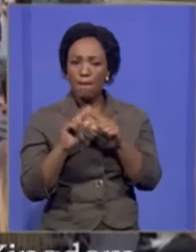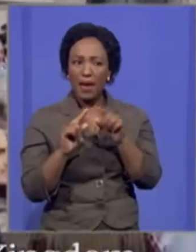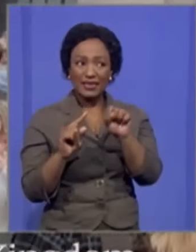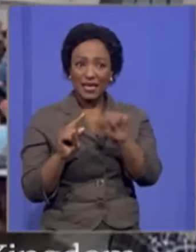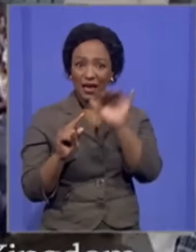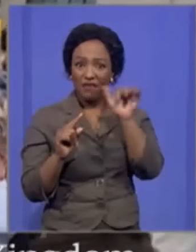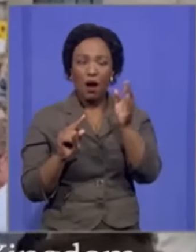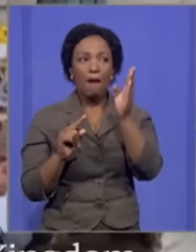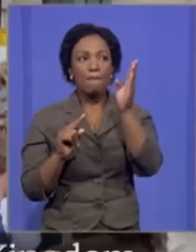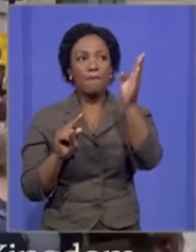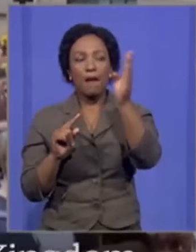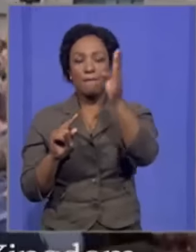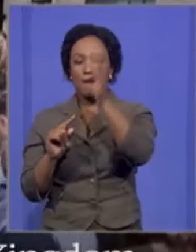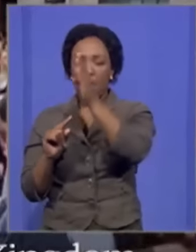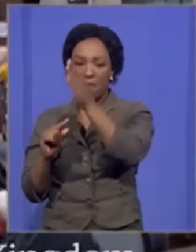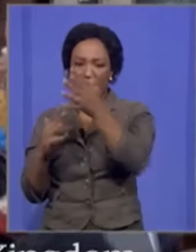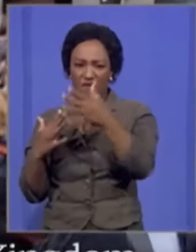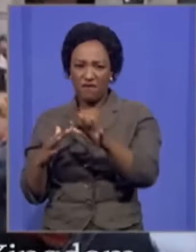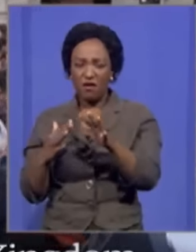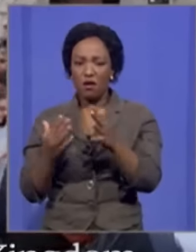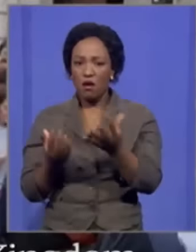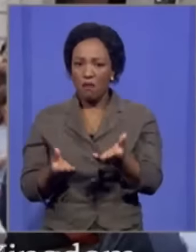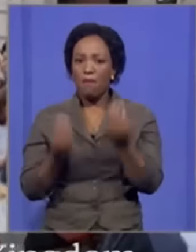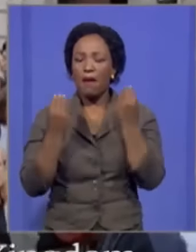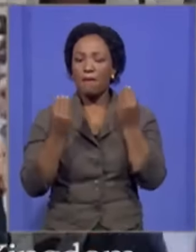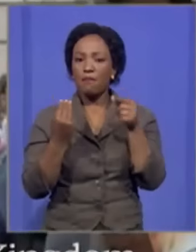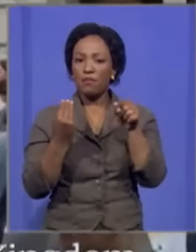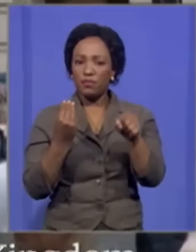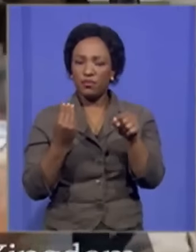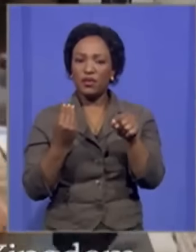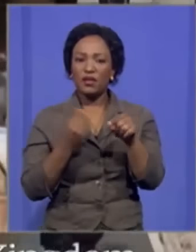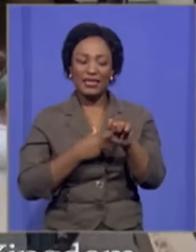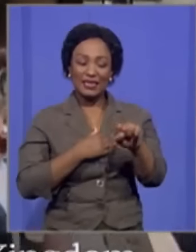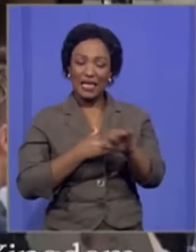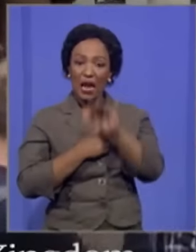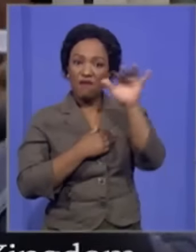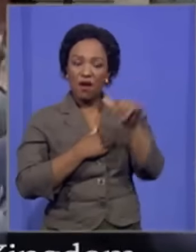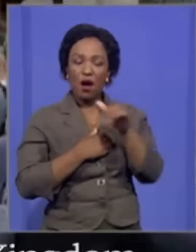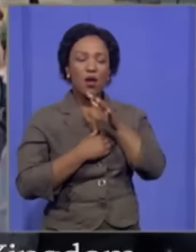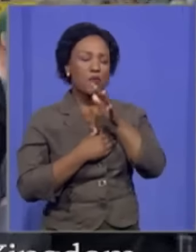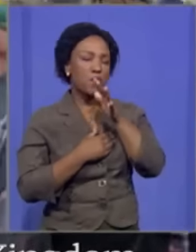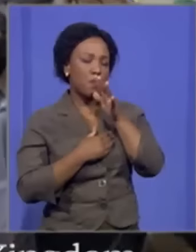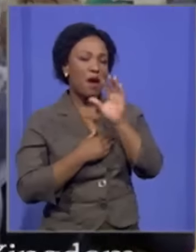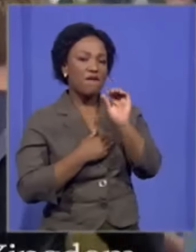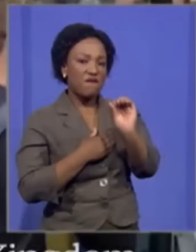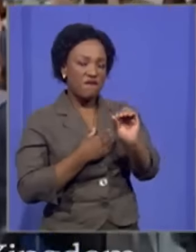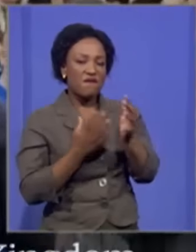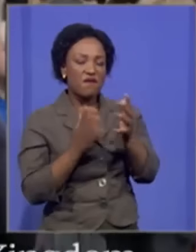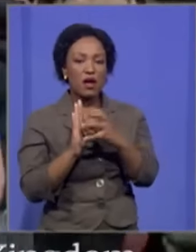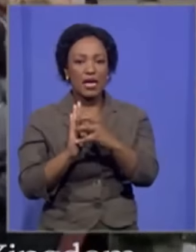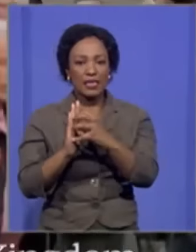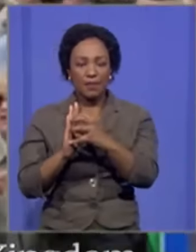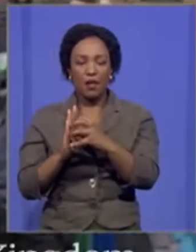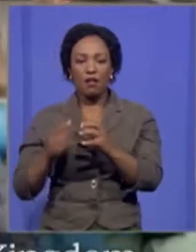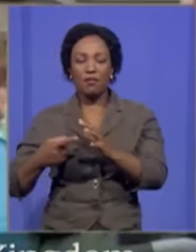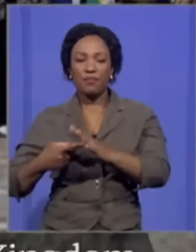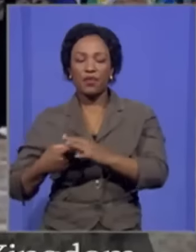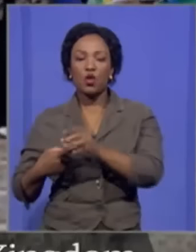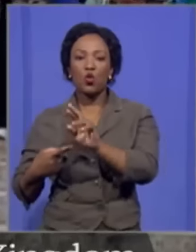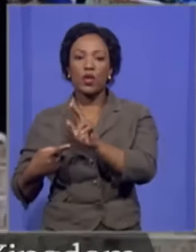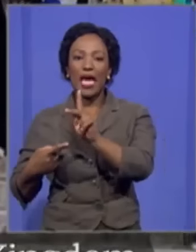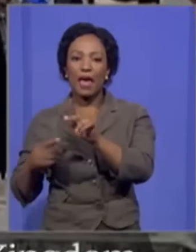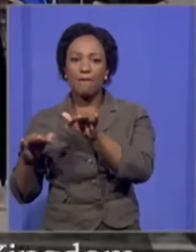nngwe le e nngwe. Boholo ba bona ba fumaneha mona moo ho nang ma-Afrika Borwa a mangata. Jwale ka mohlala yona United